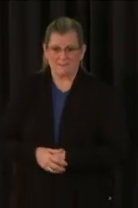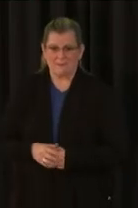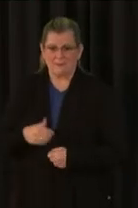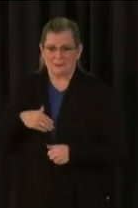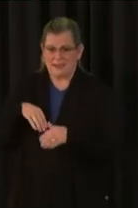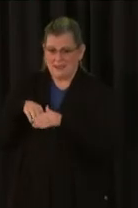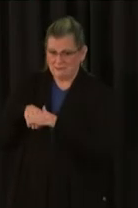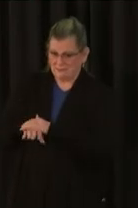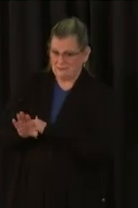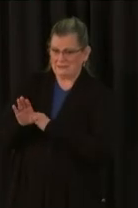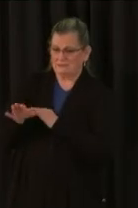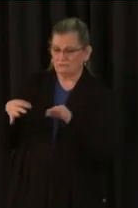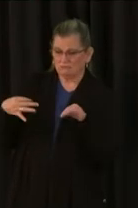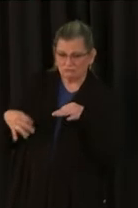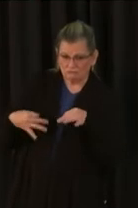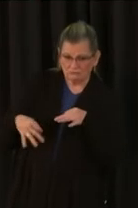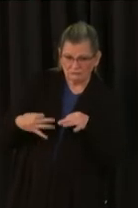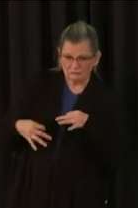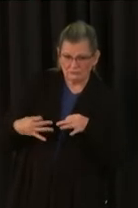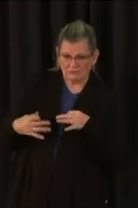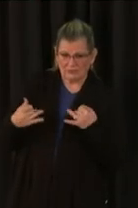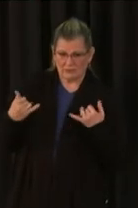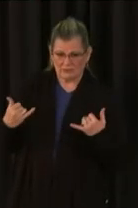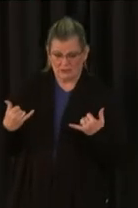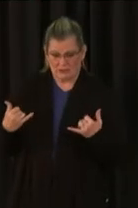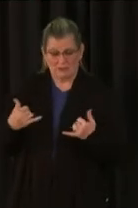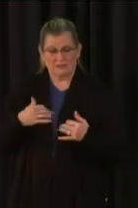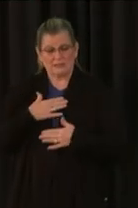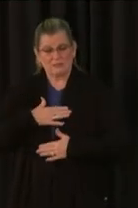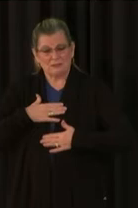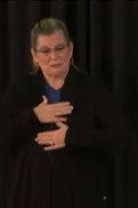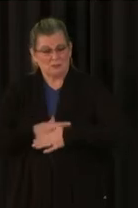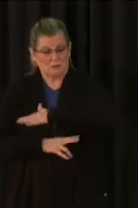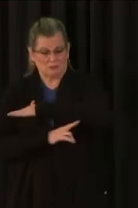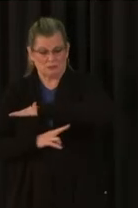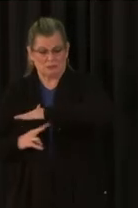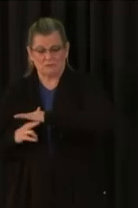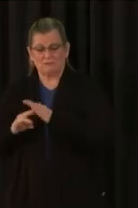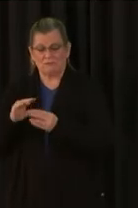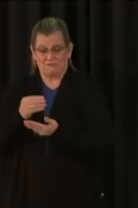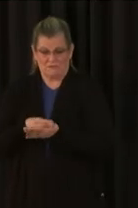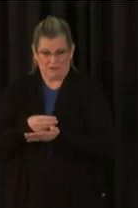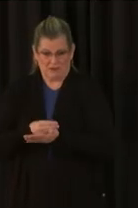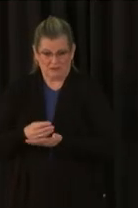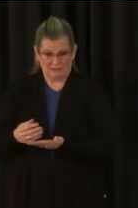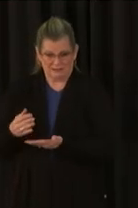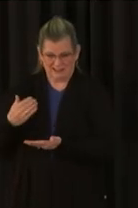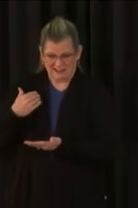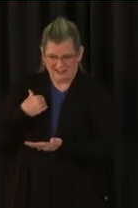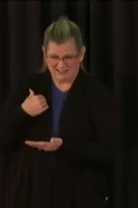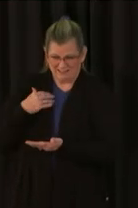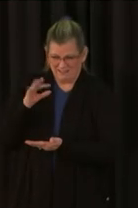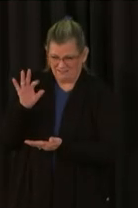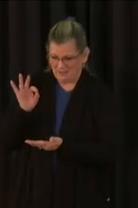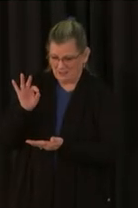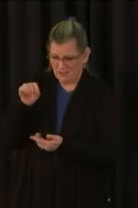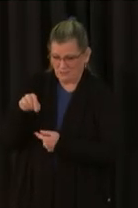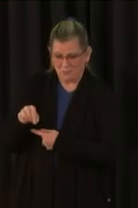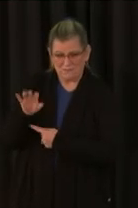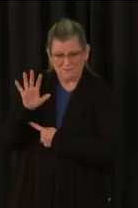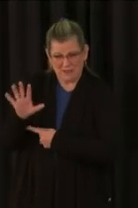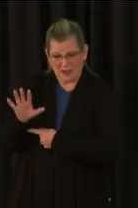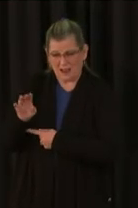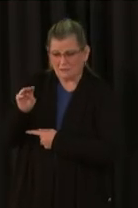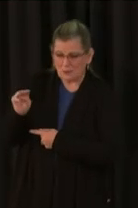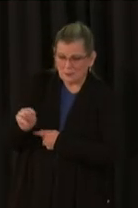the Entertainment Bridge Fund. And so this is a $9.5 million grant fund to provide